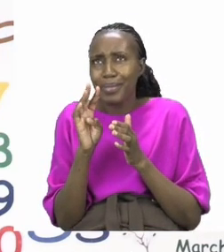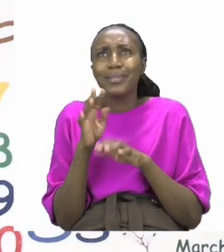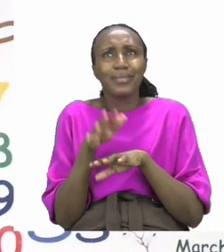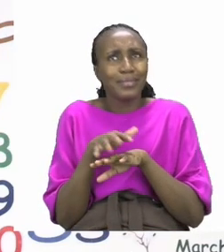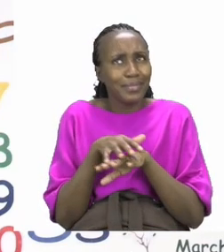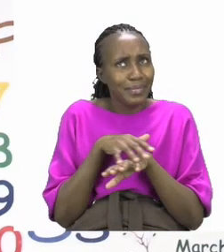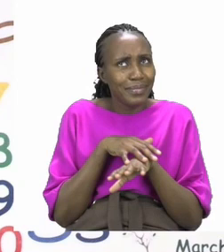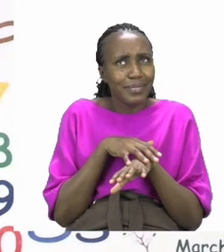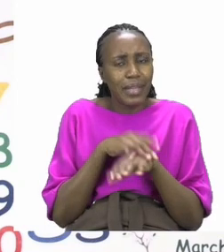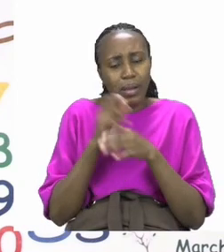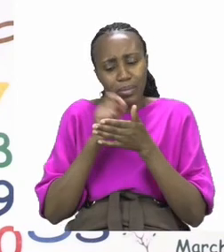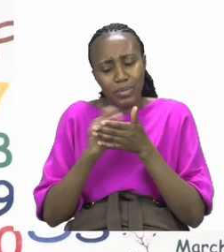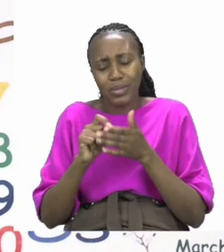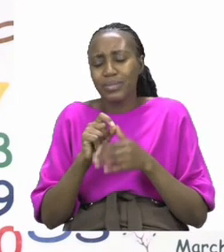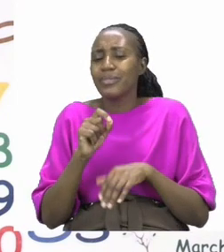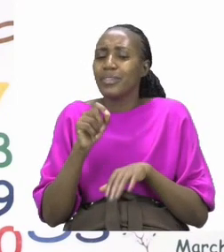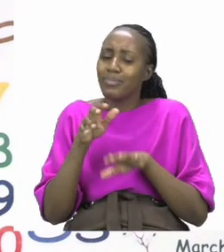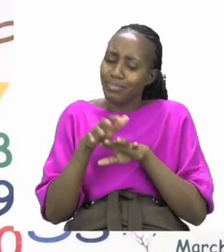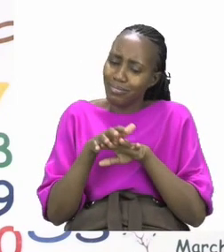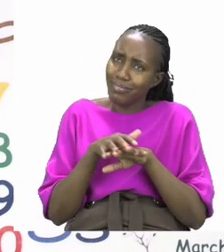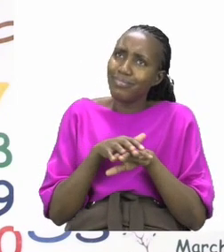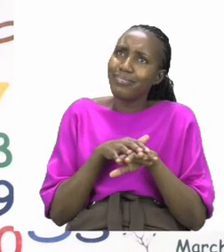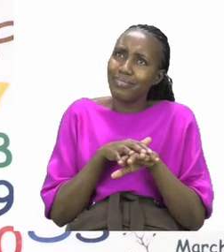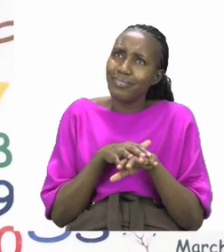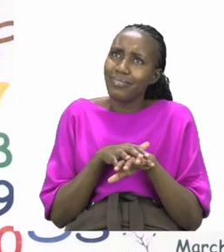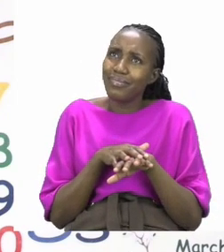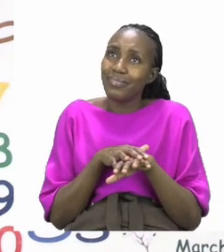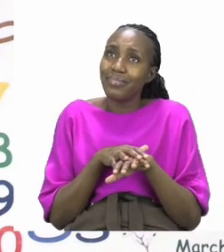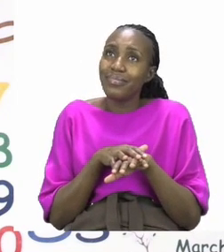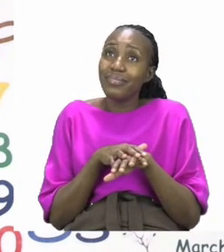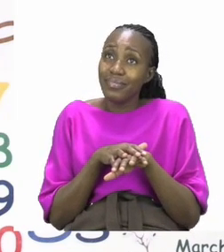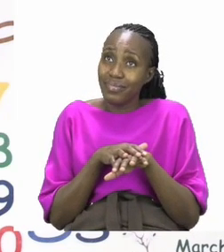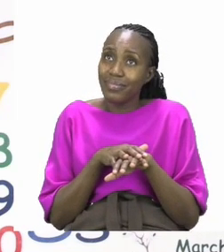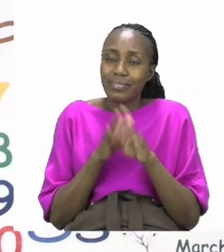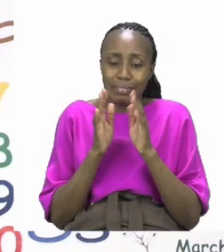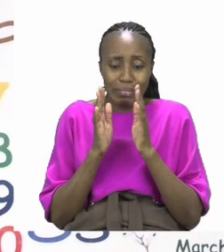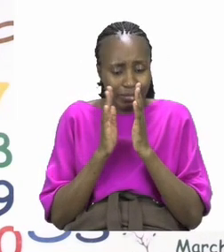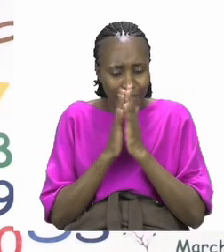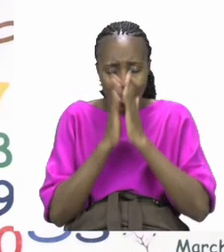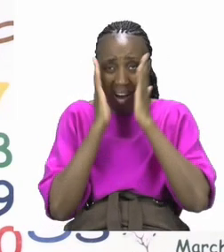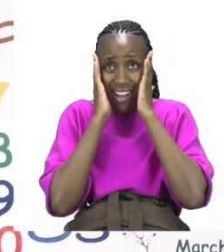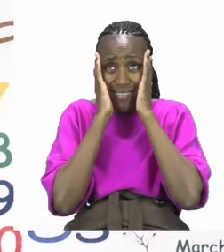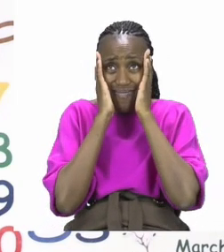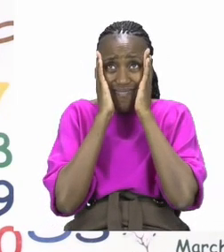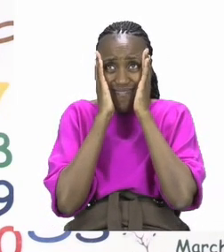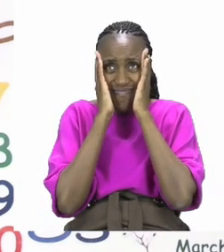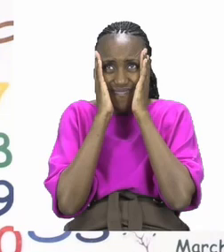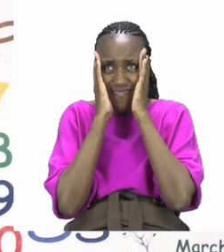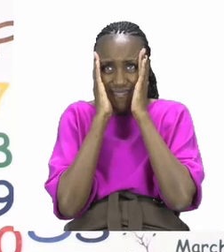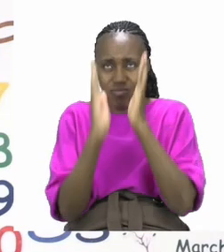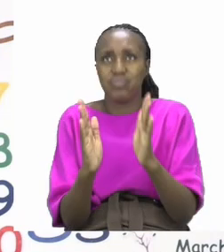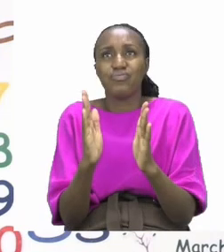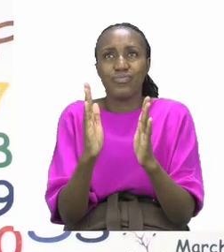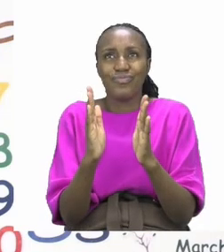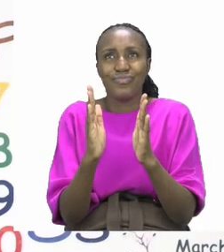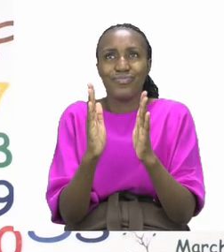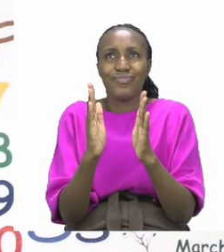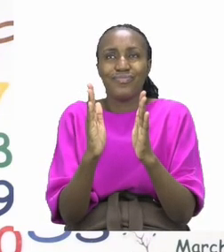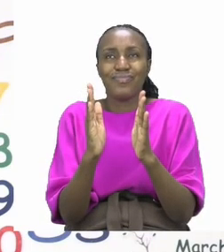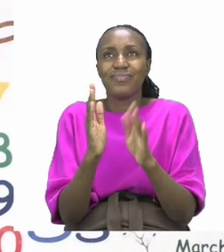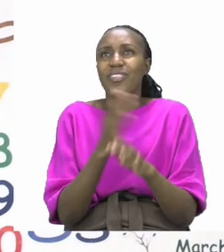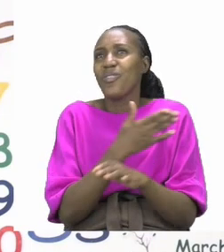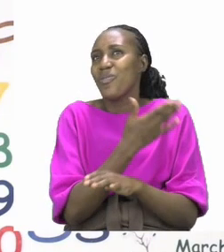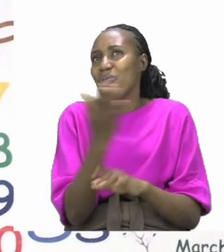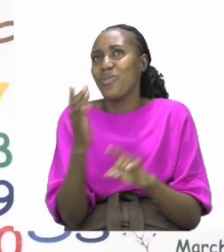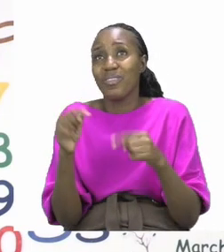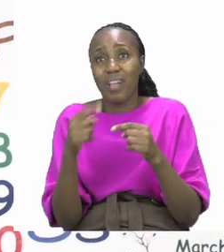It's quite a lot, but if you read out loud and pay close attention, I'm sure you'll get everything